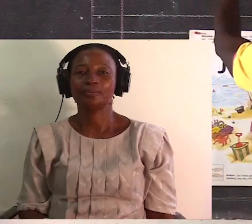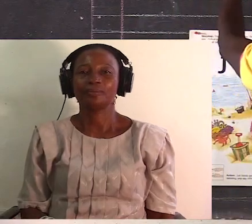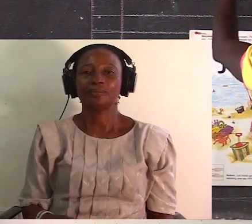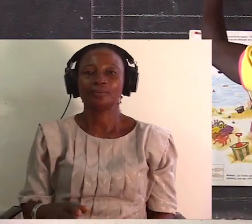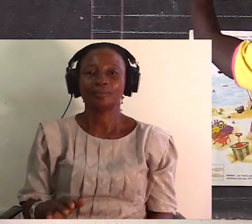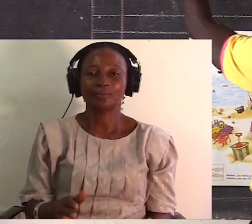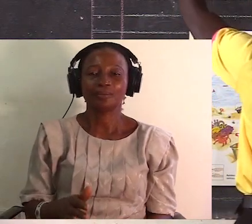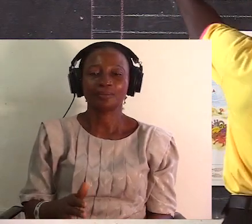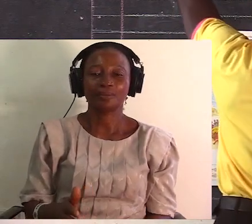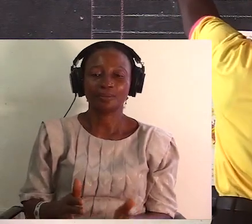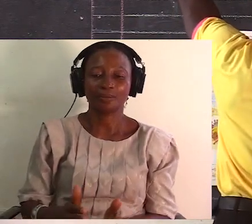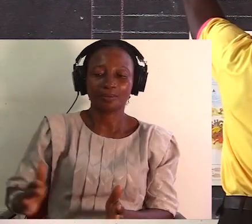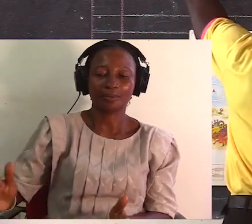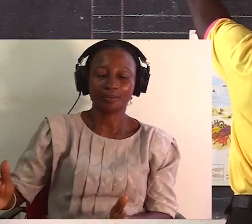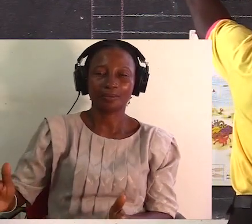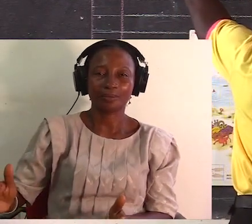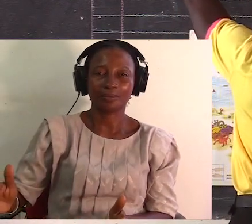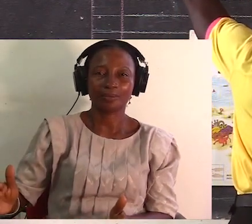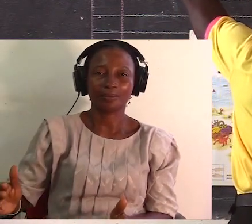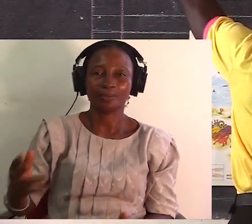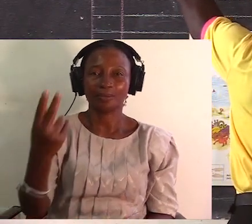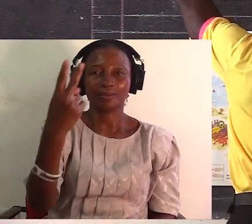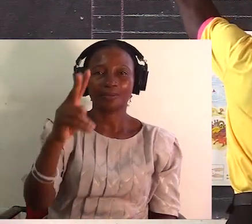Give space. Let's have another one.